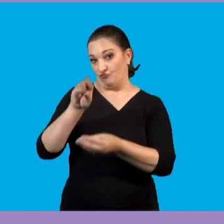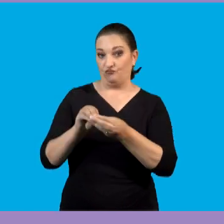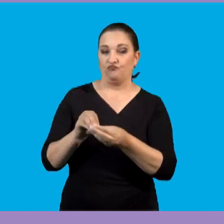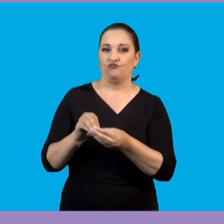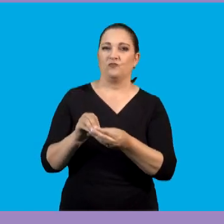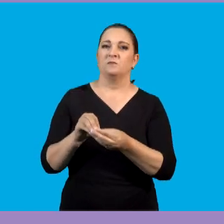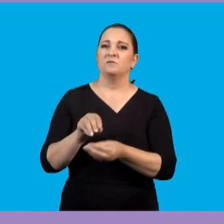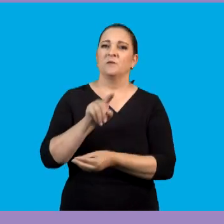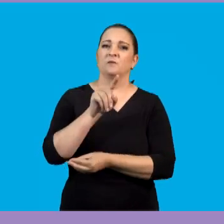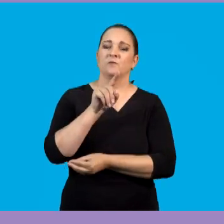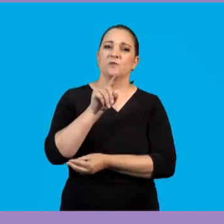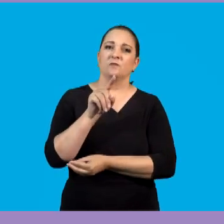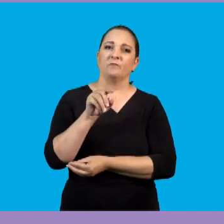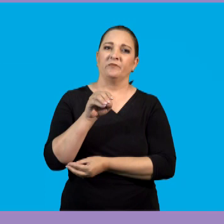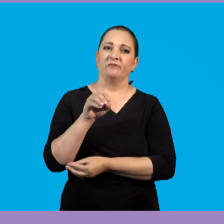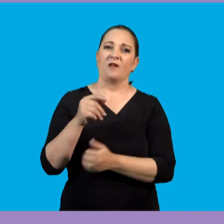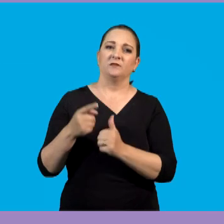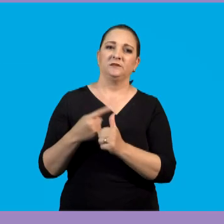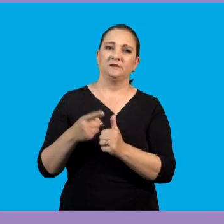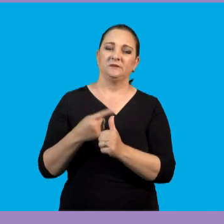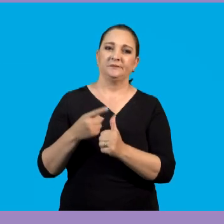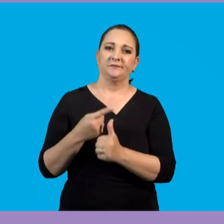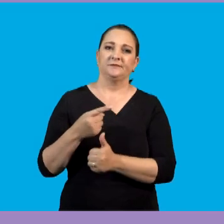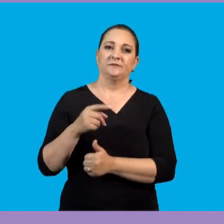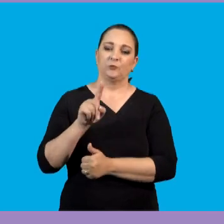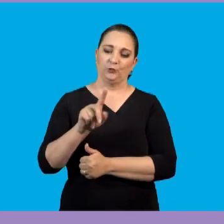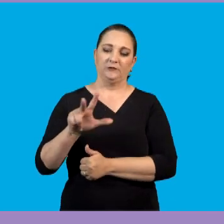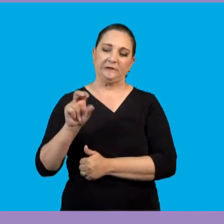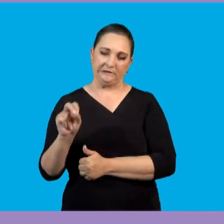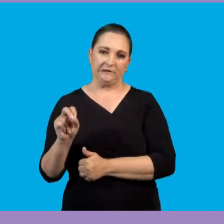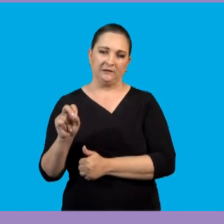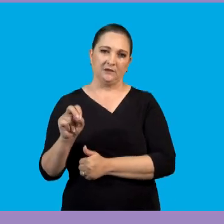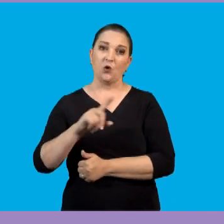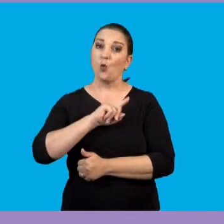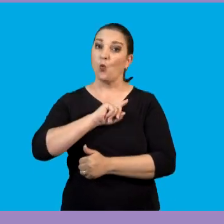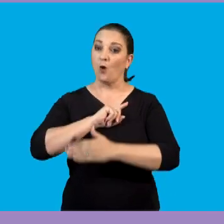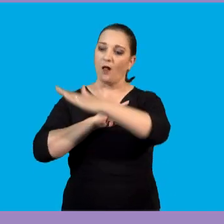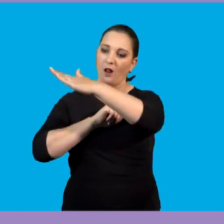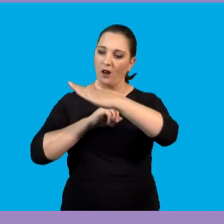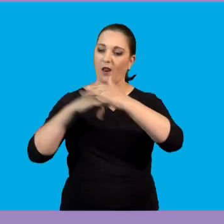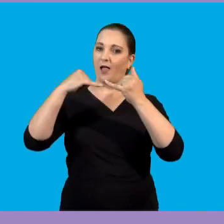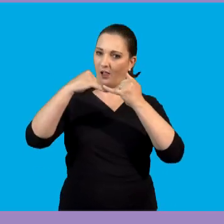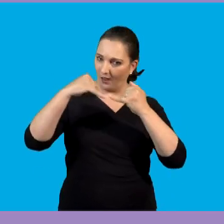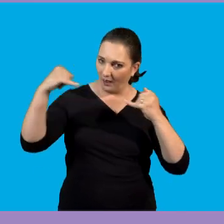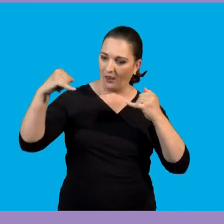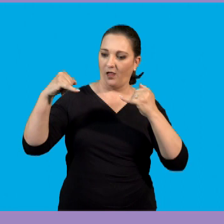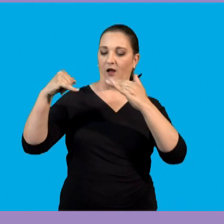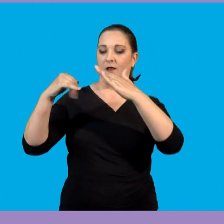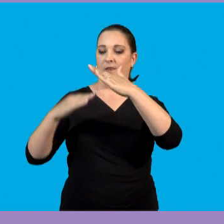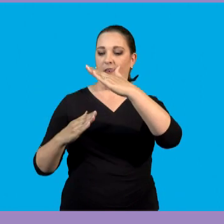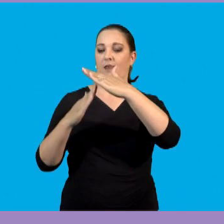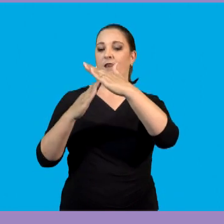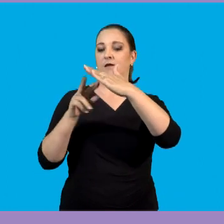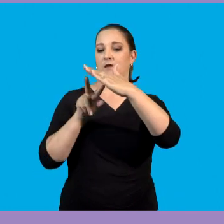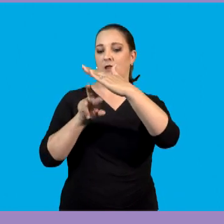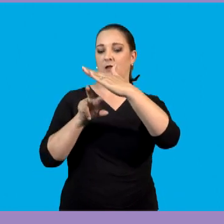to 180 degrees. And why are we saying that? It's because the two angles are